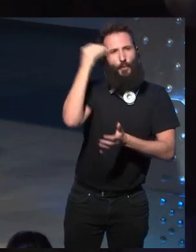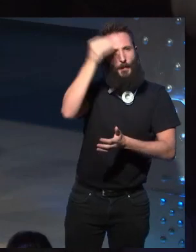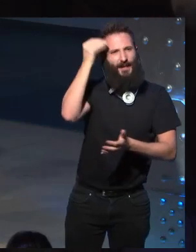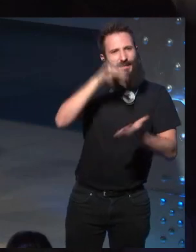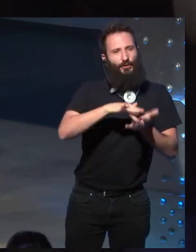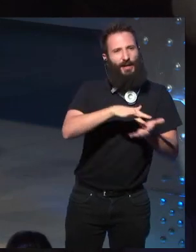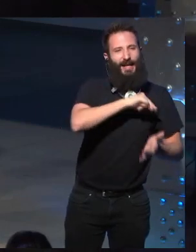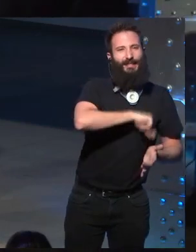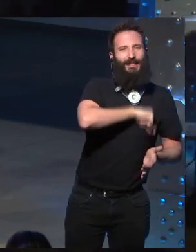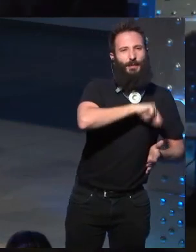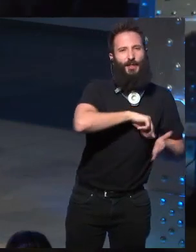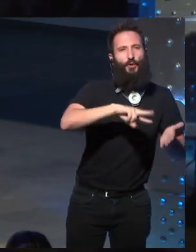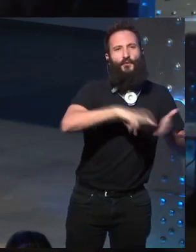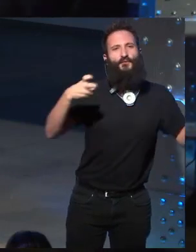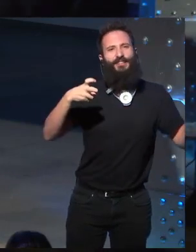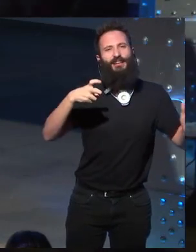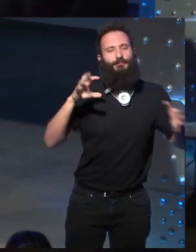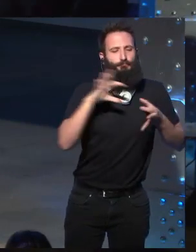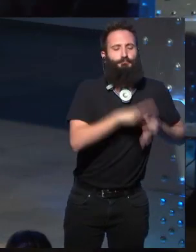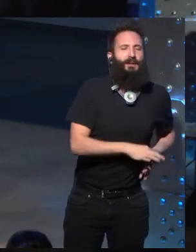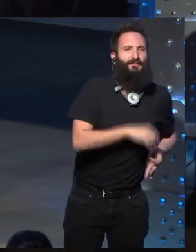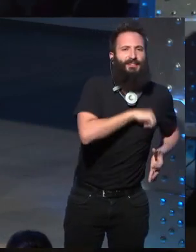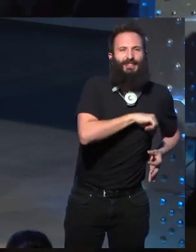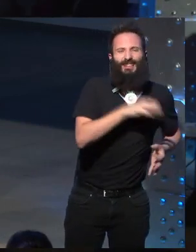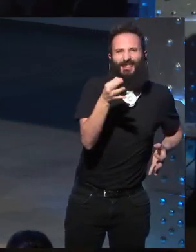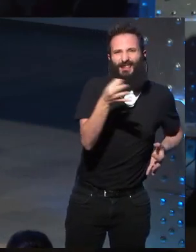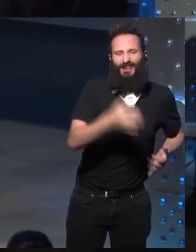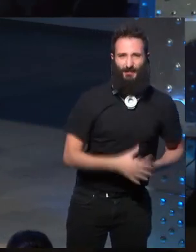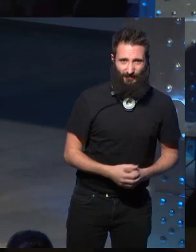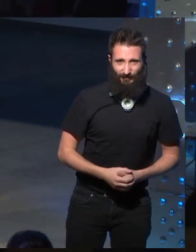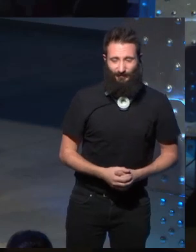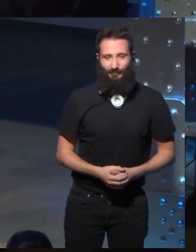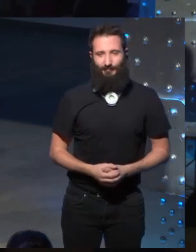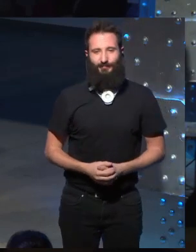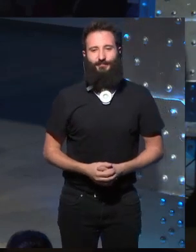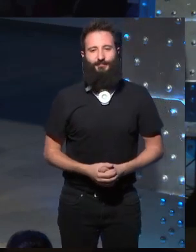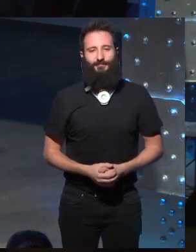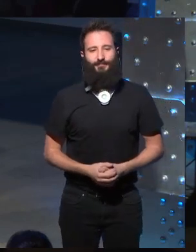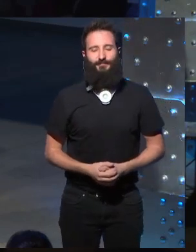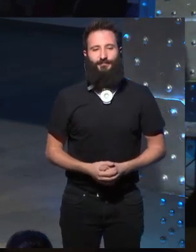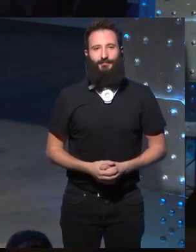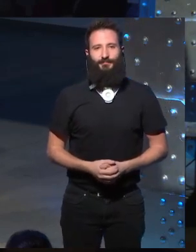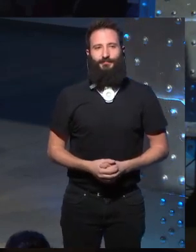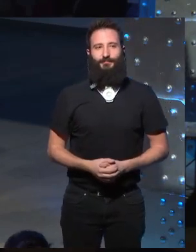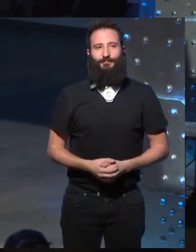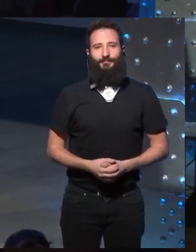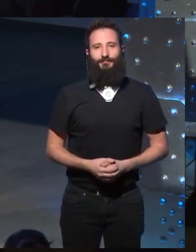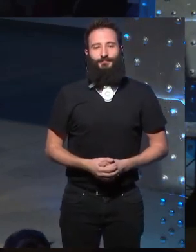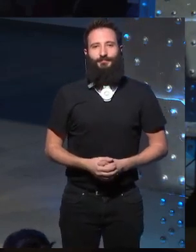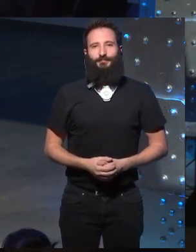asking? What do physicists think about feelings? Oh, is that what you want to ask? Okay, what do physicists feel about